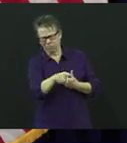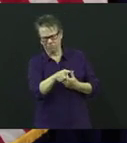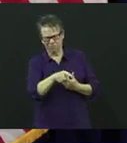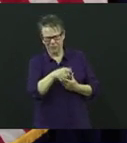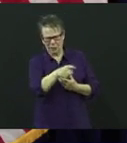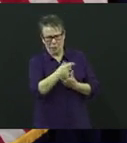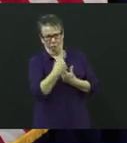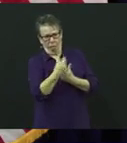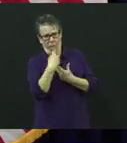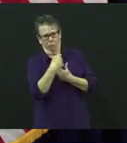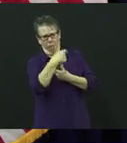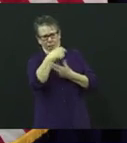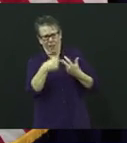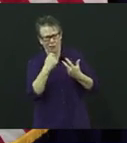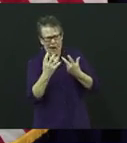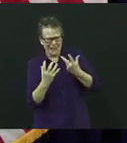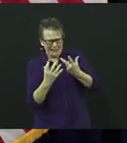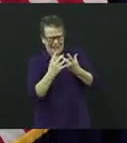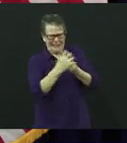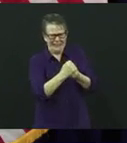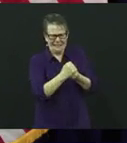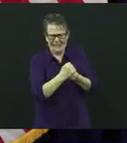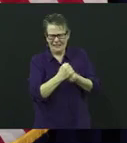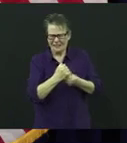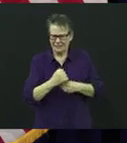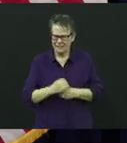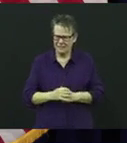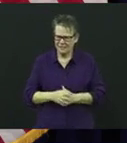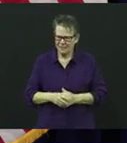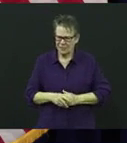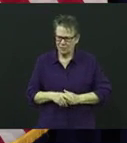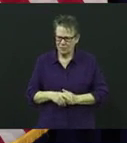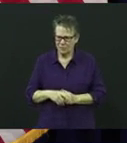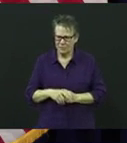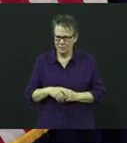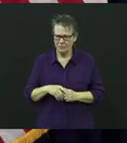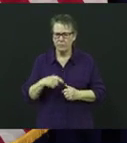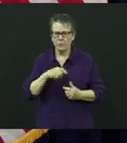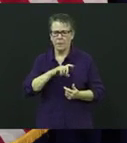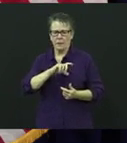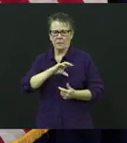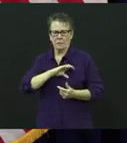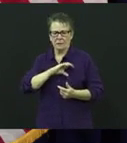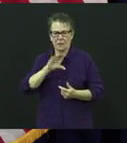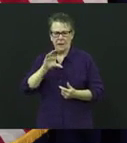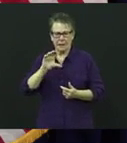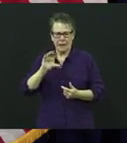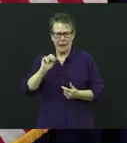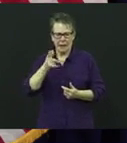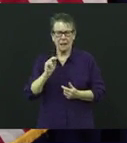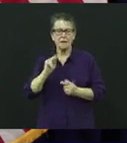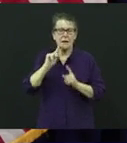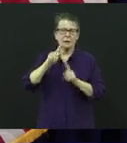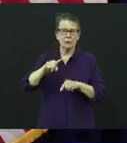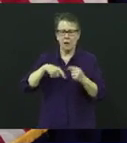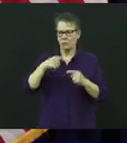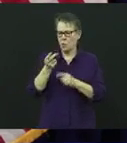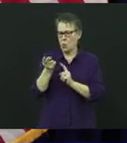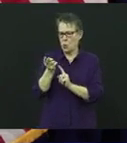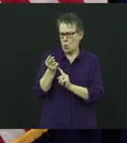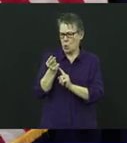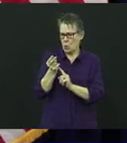test folks who are passing before they get their tests. I will just say the president's got the biggest bully pulpit in the world.